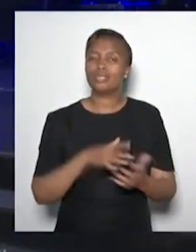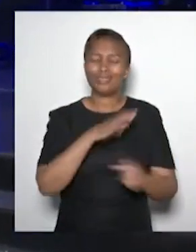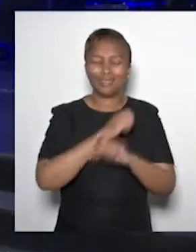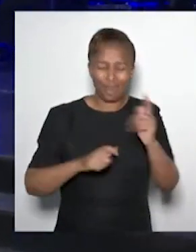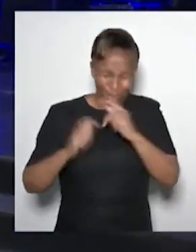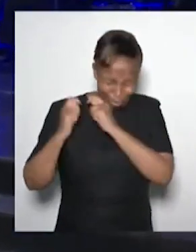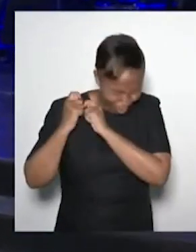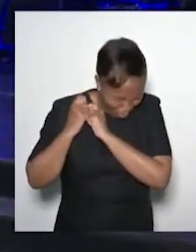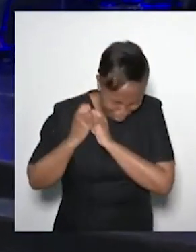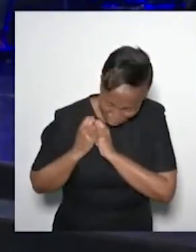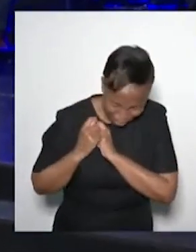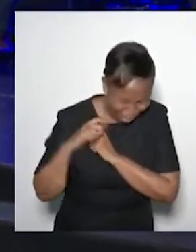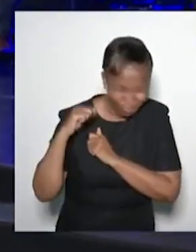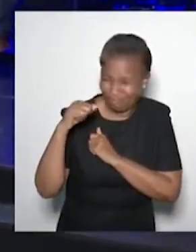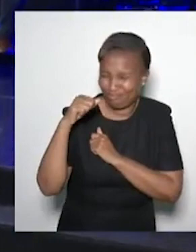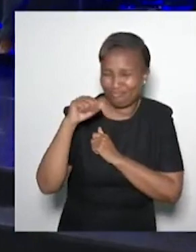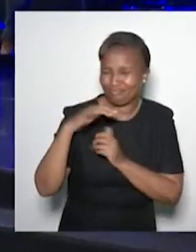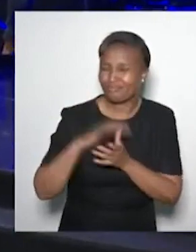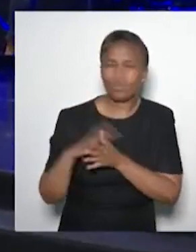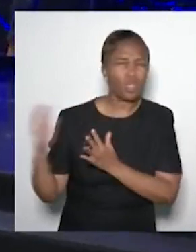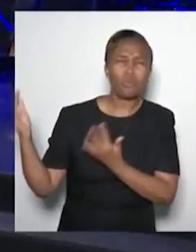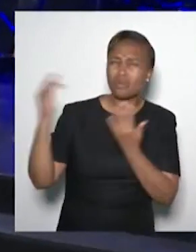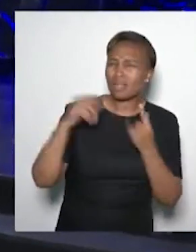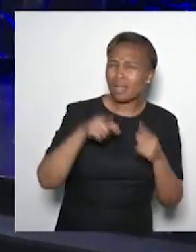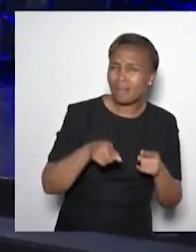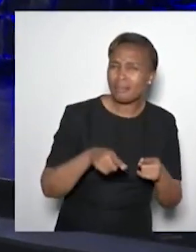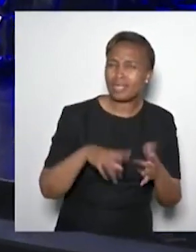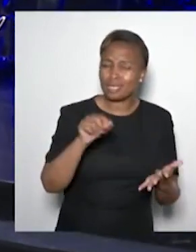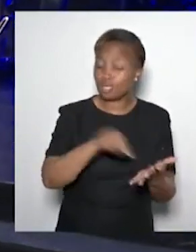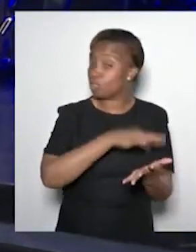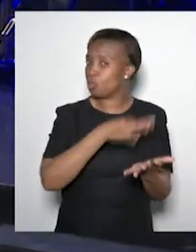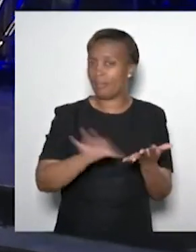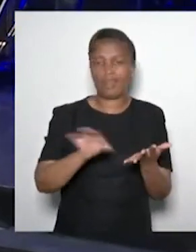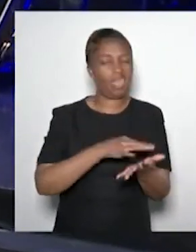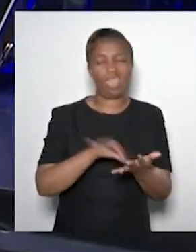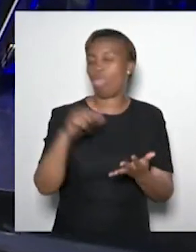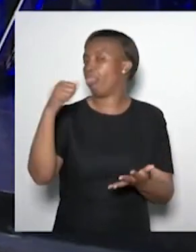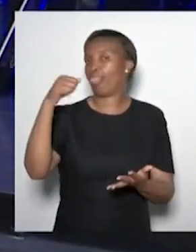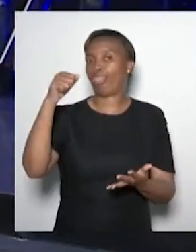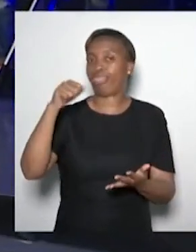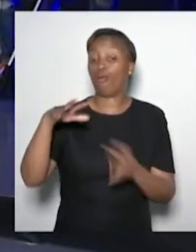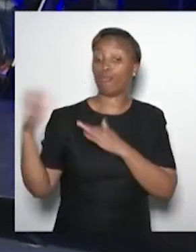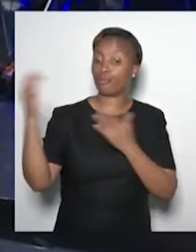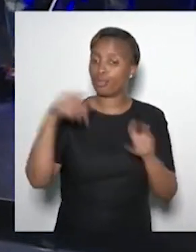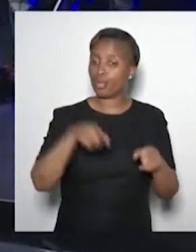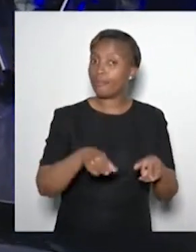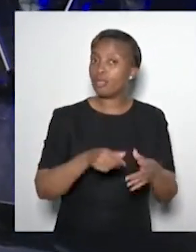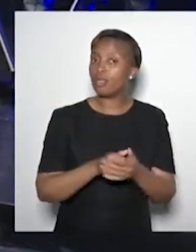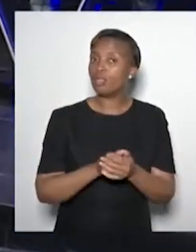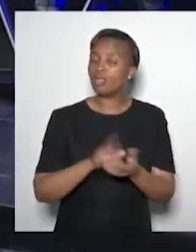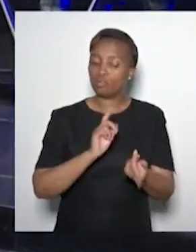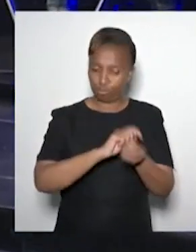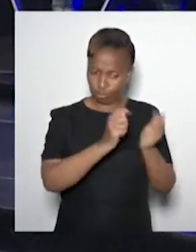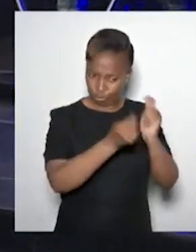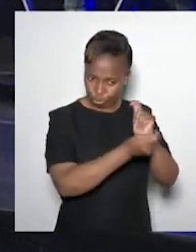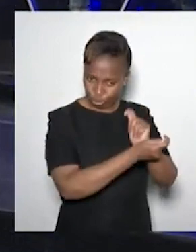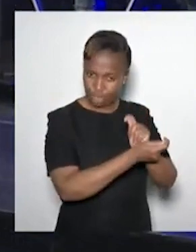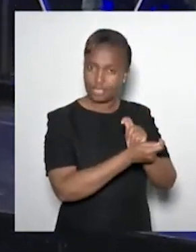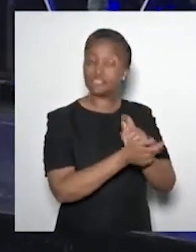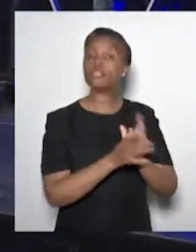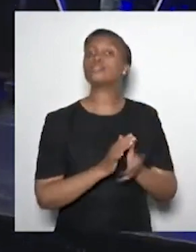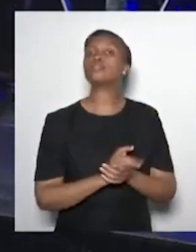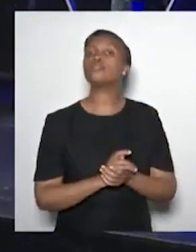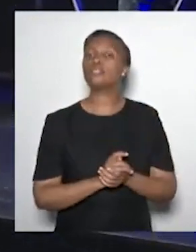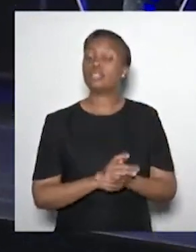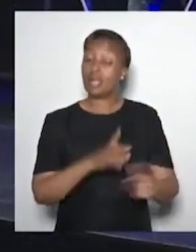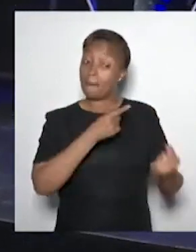burden. We don't come here to play church. We come here to be transformed and to be changed